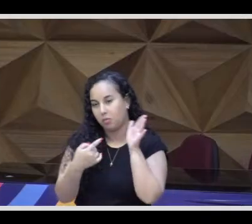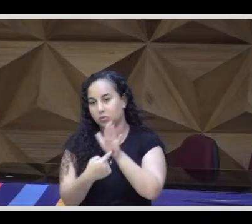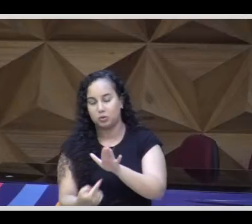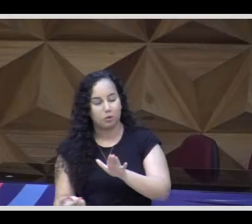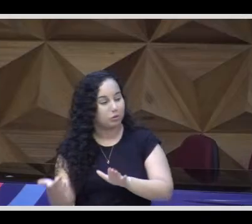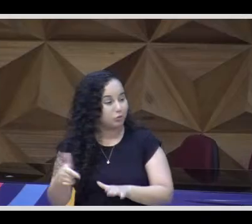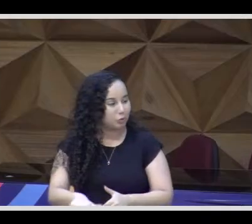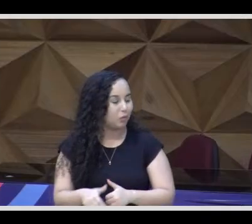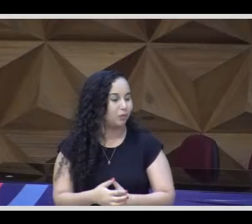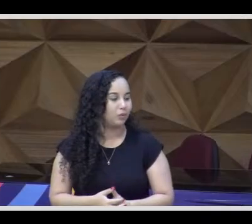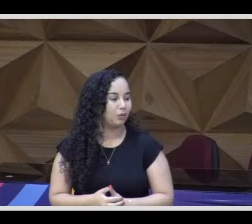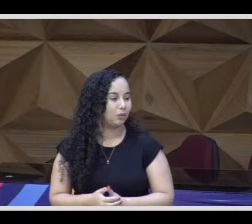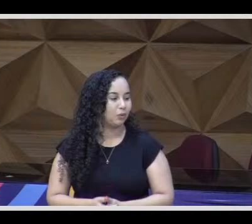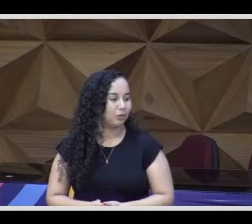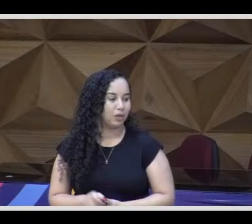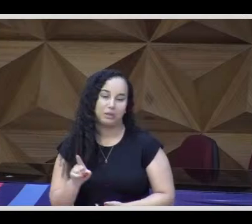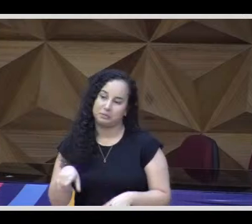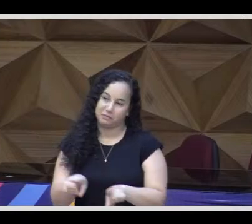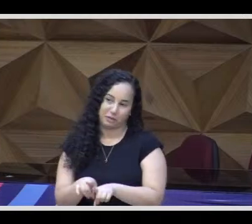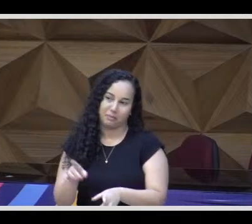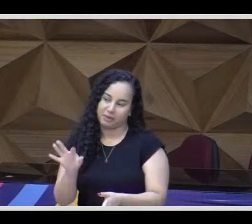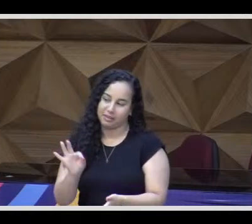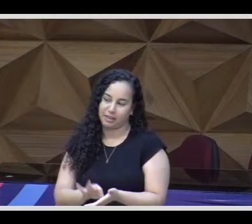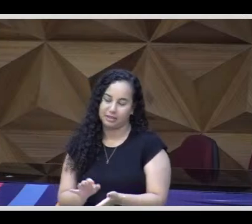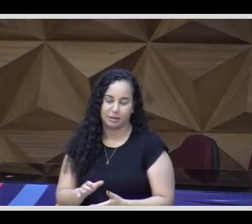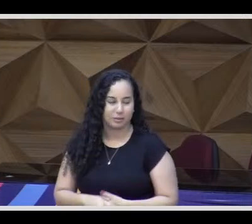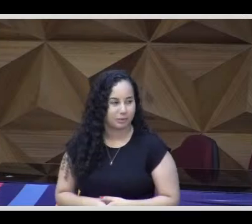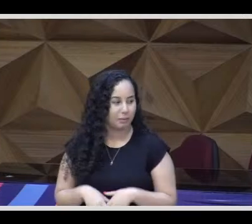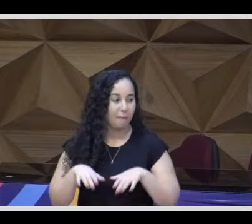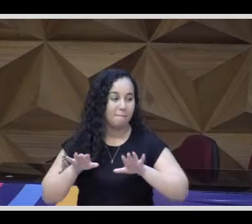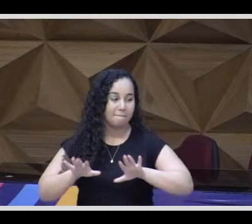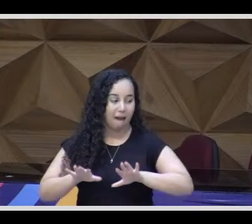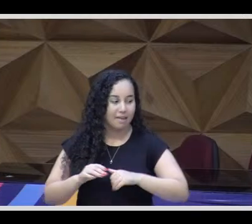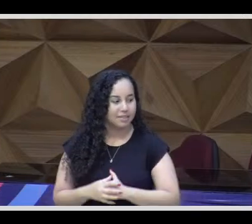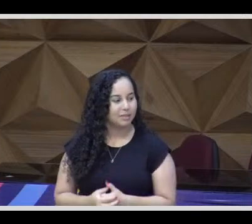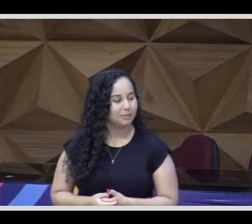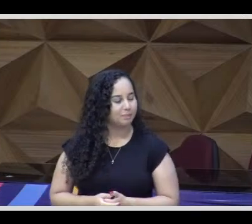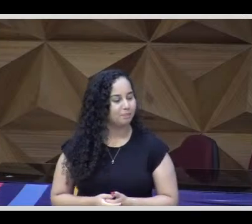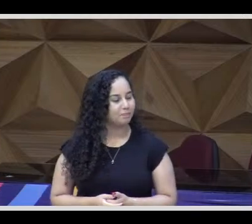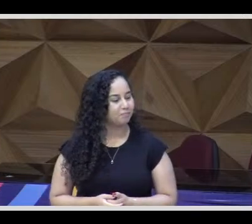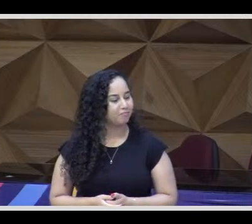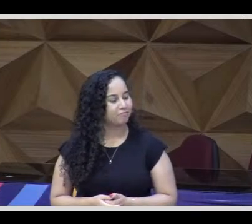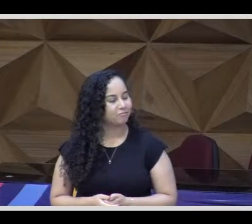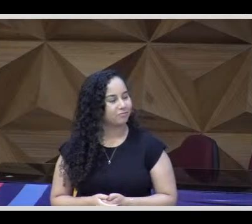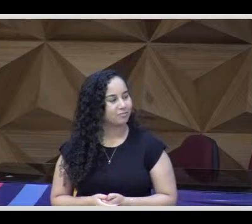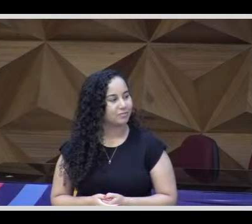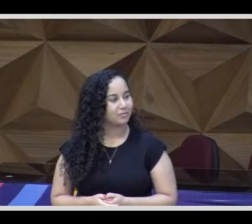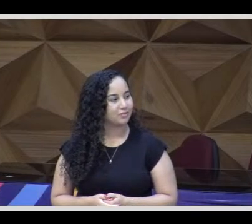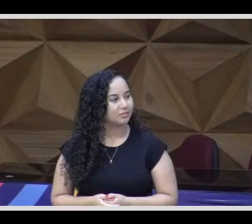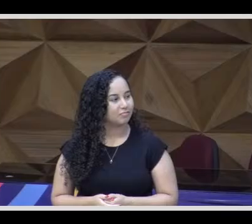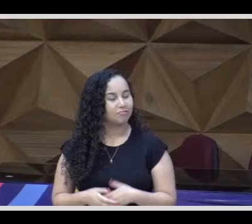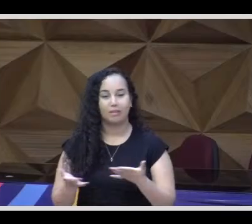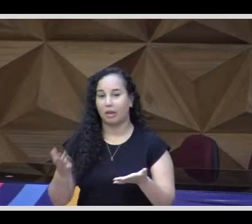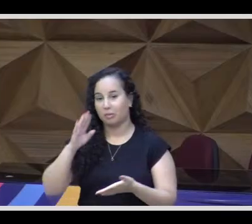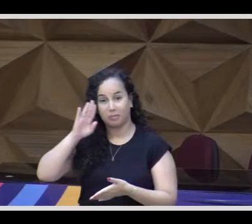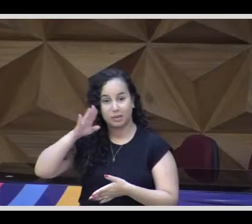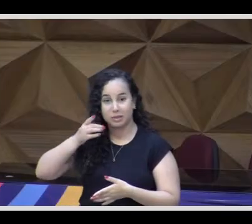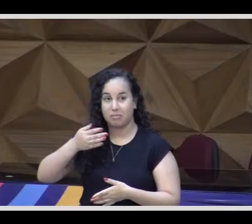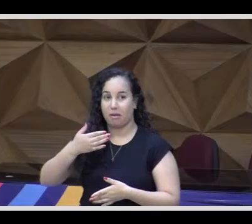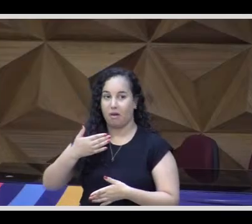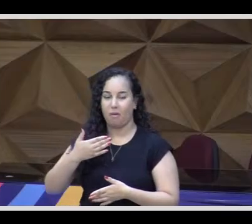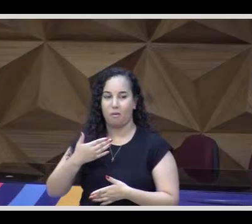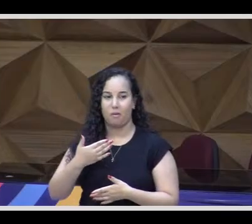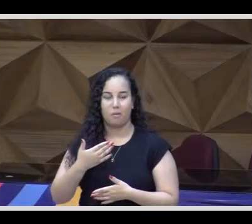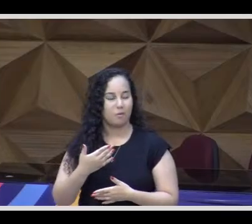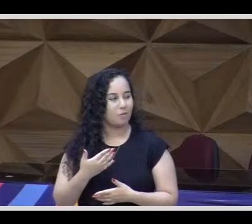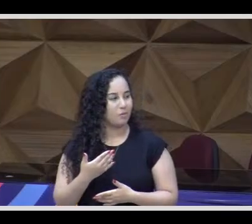we predicted correctly that. But still, the mainstream